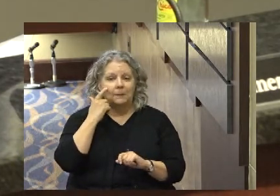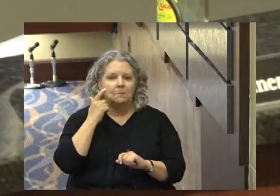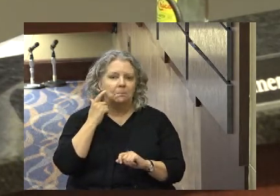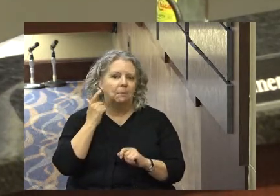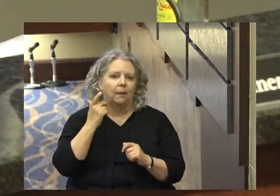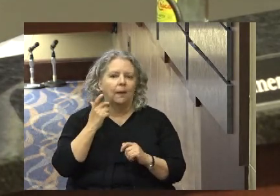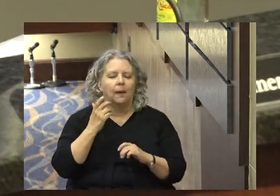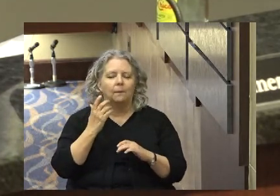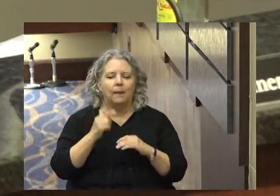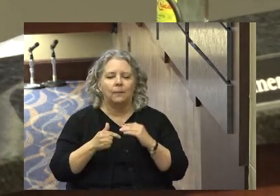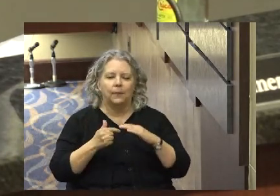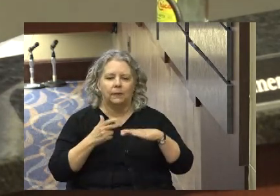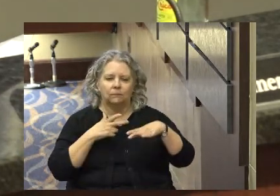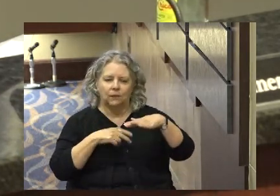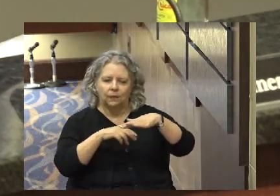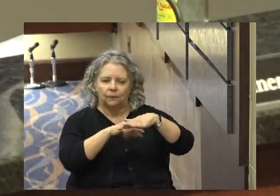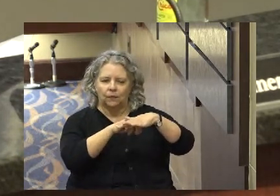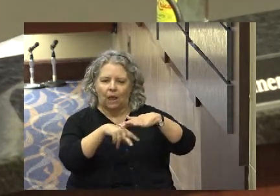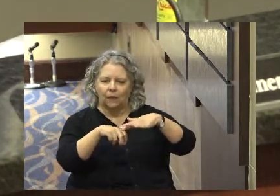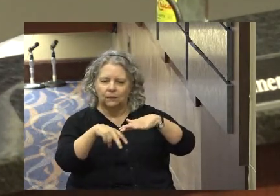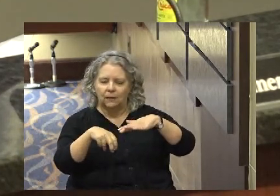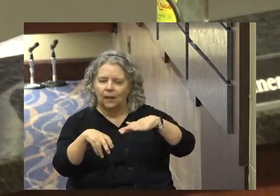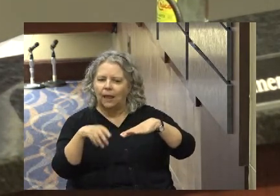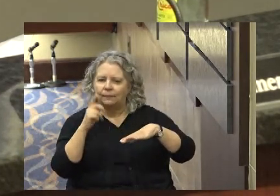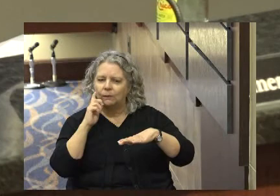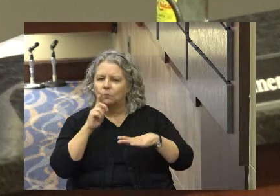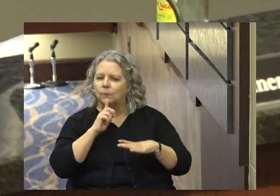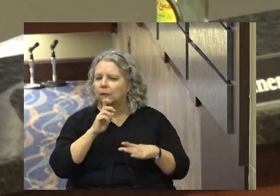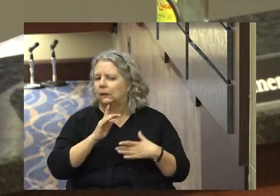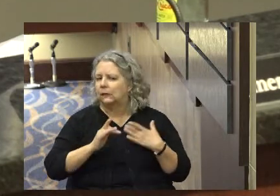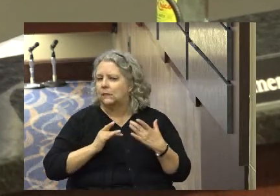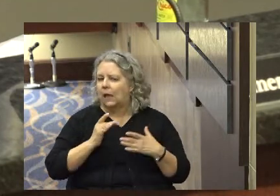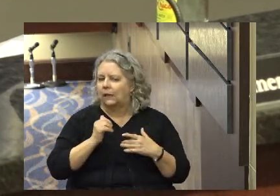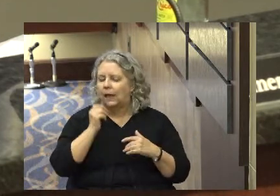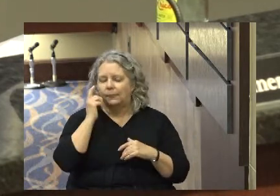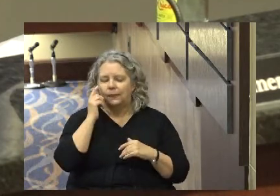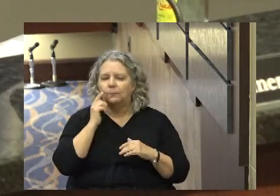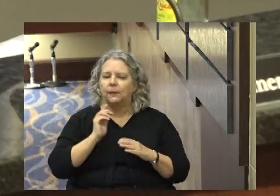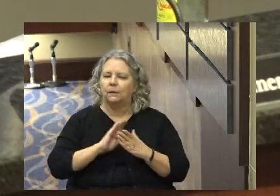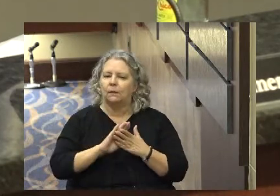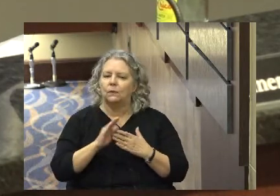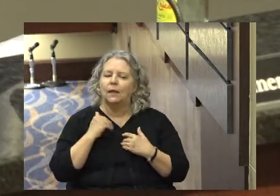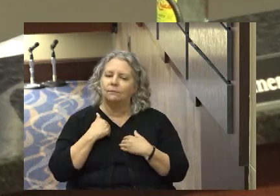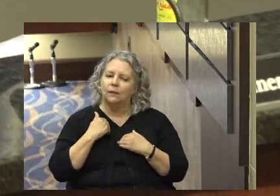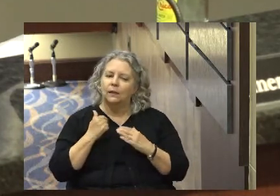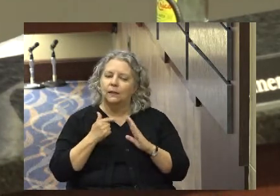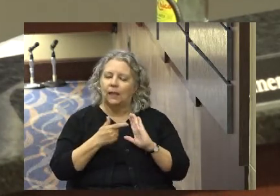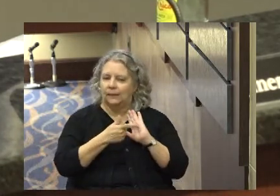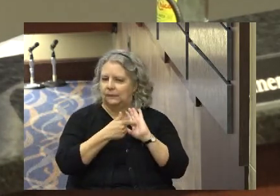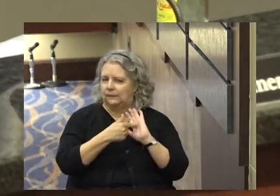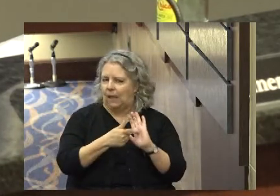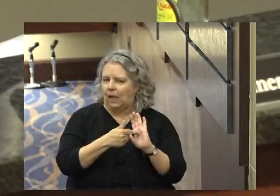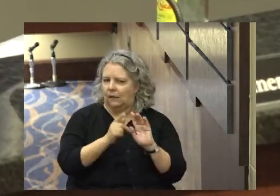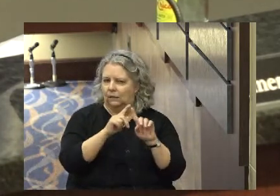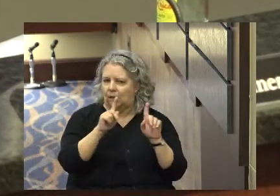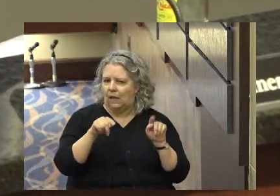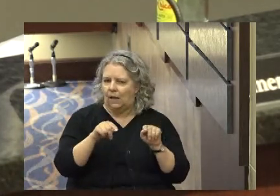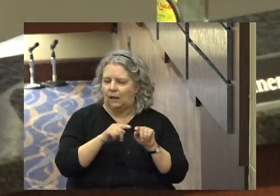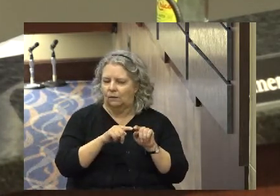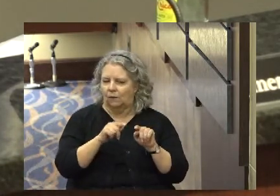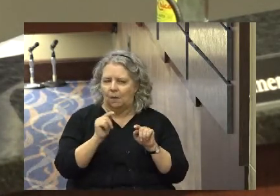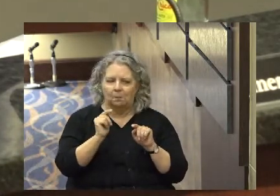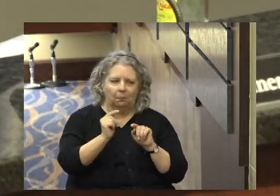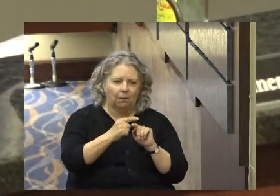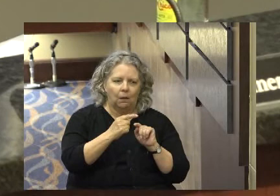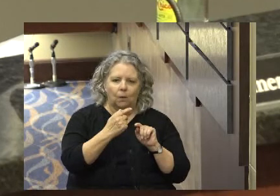do some placemaking or wayfinding underneath there and having signage pointing towards whether that's like local restaurants